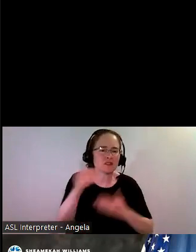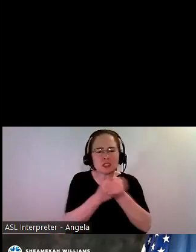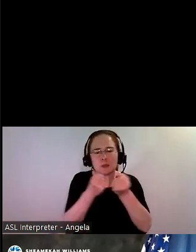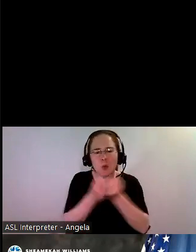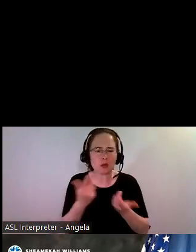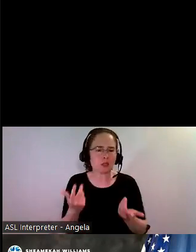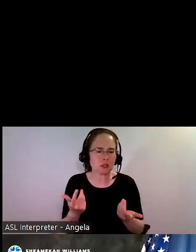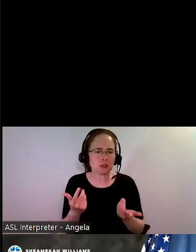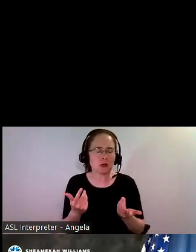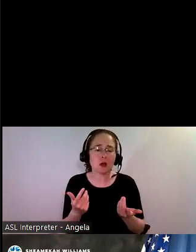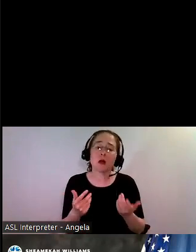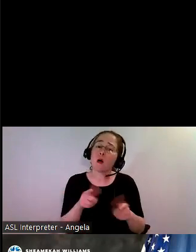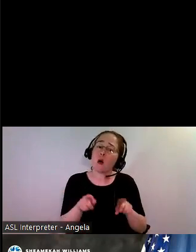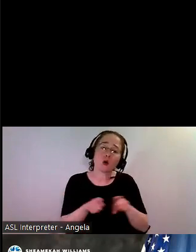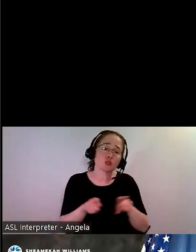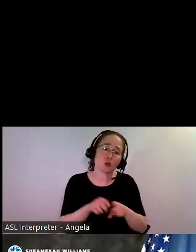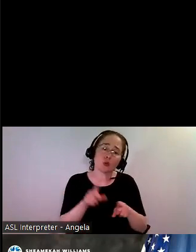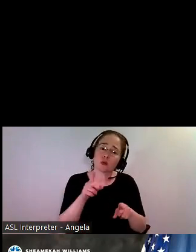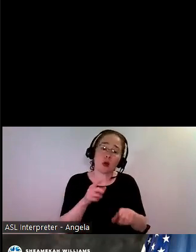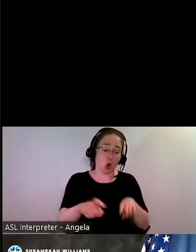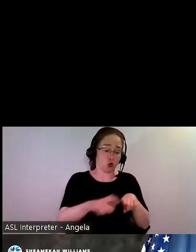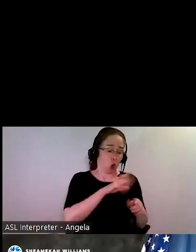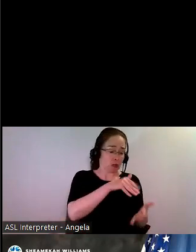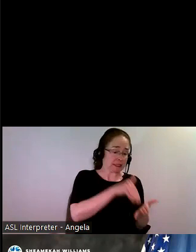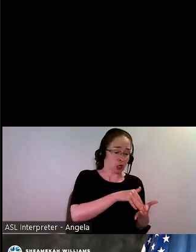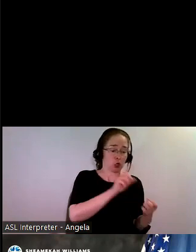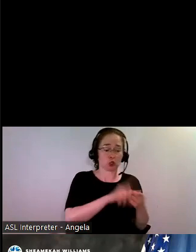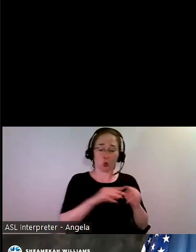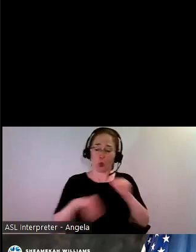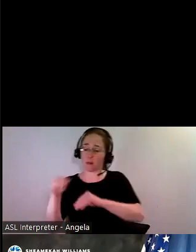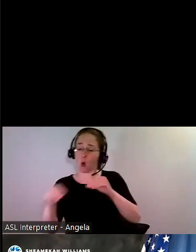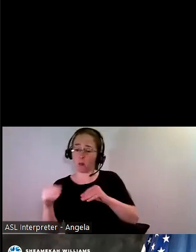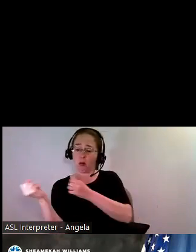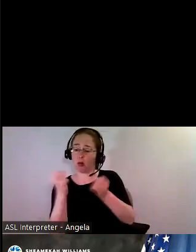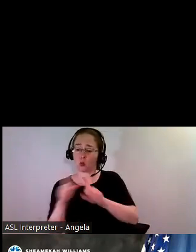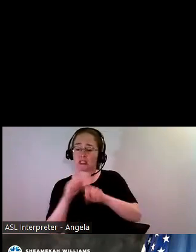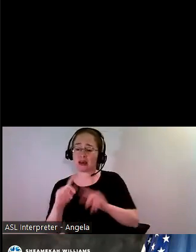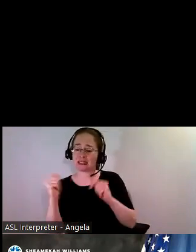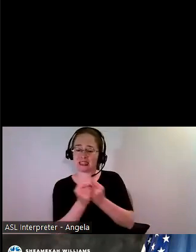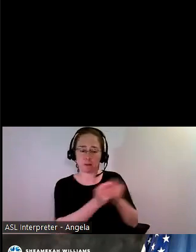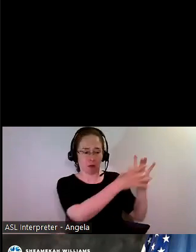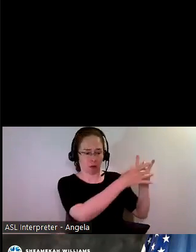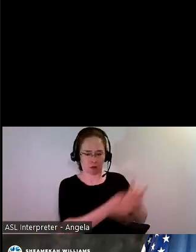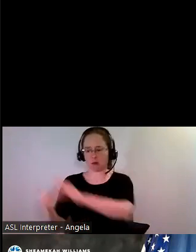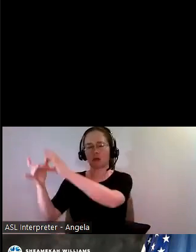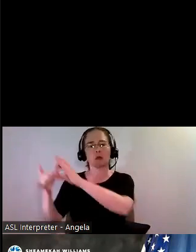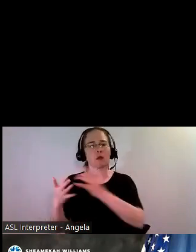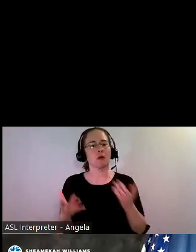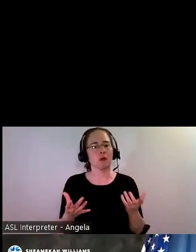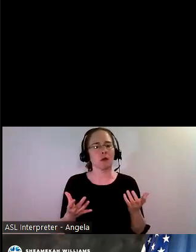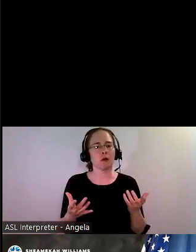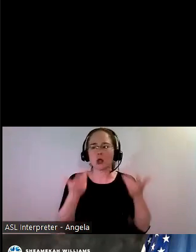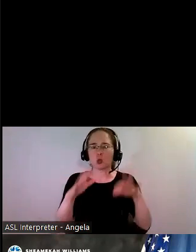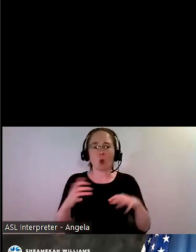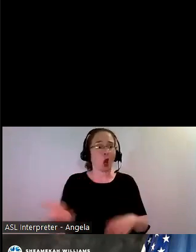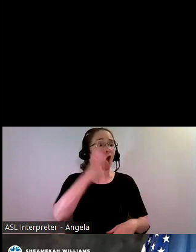should always provide a warm handoff from the call center to the mobile. There's nothing like a drop call, and there's nothing like the opportunity